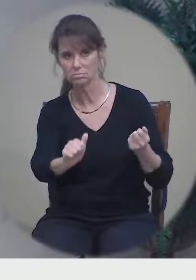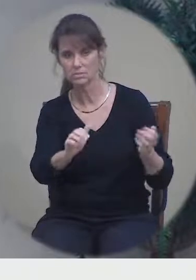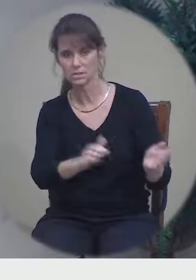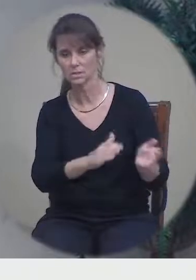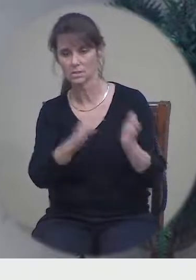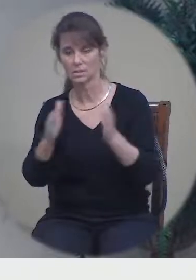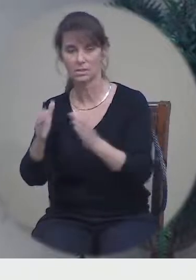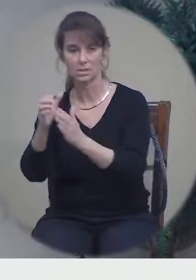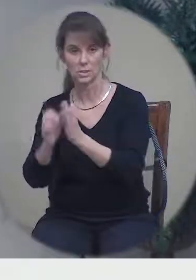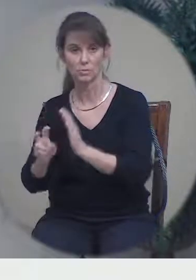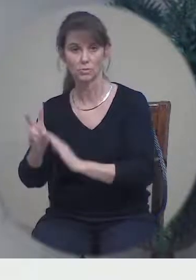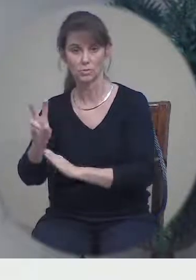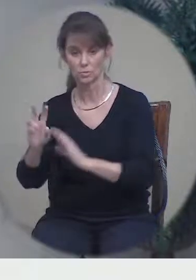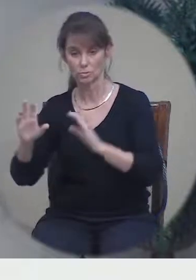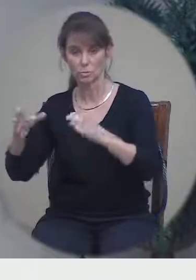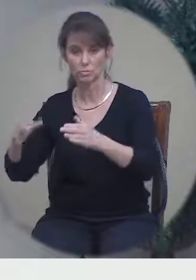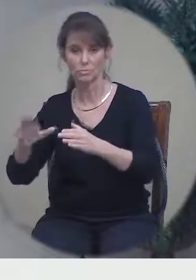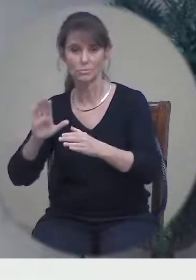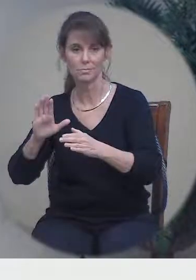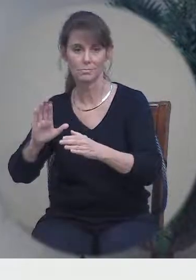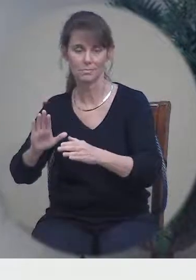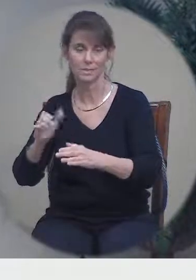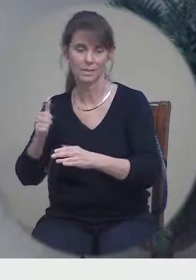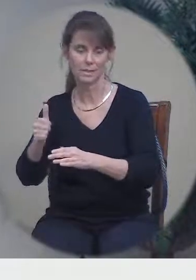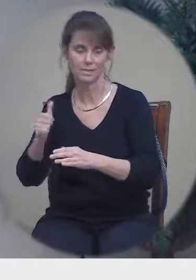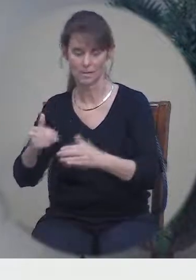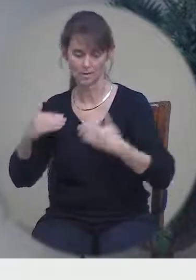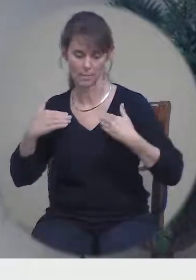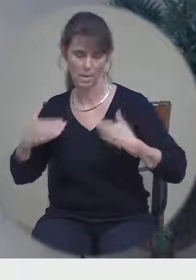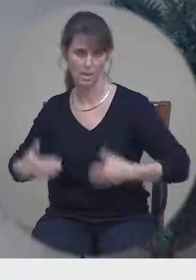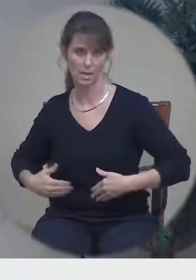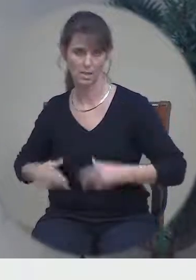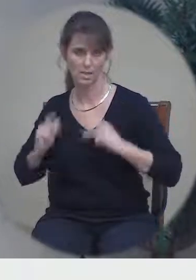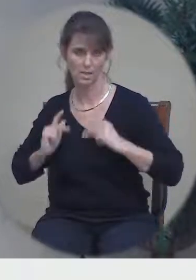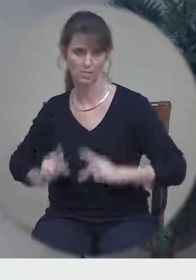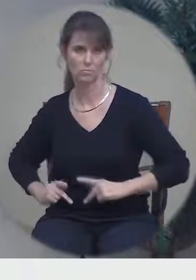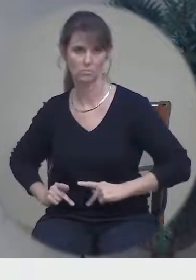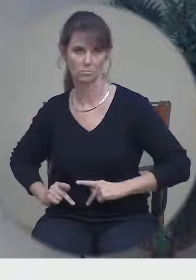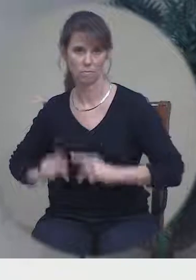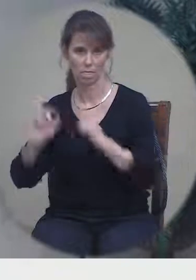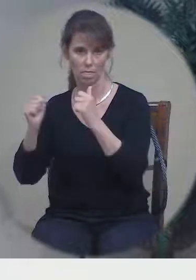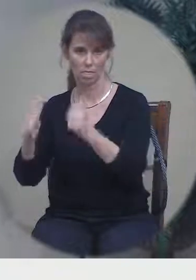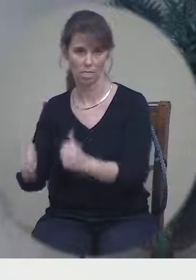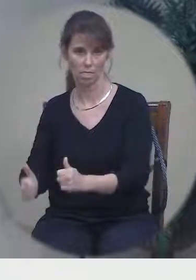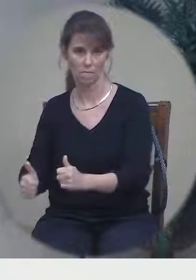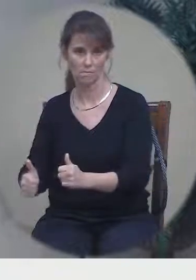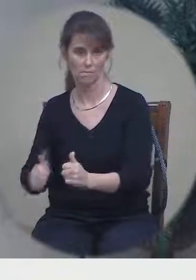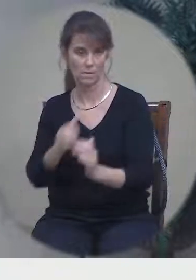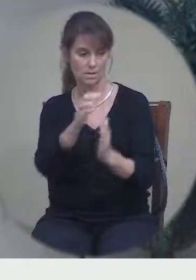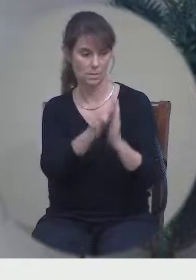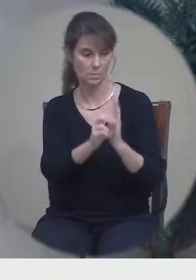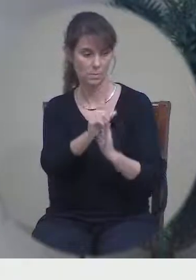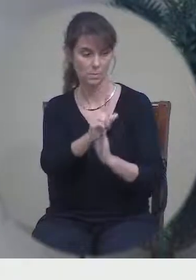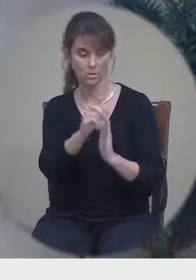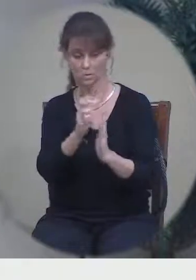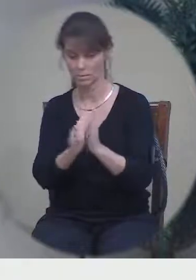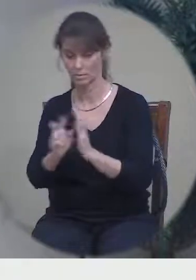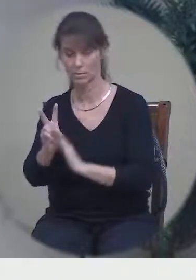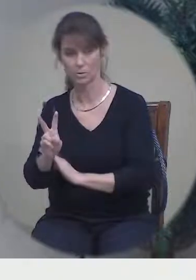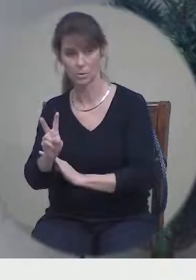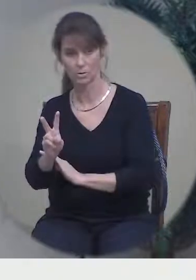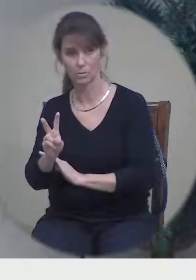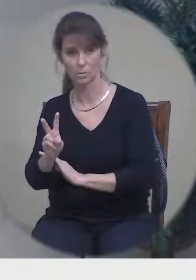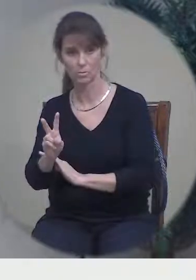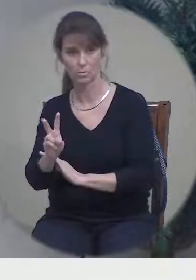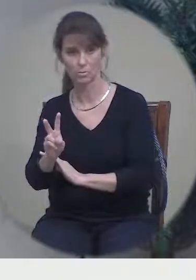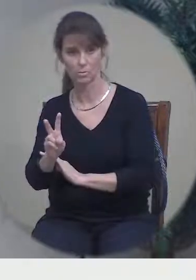his body. Now, and what we begin to see in chapters 1 and 2 is this interplay